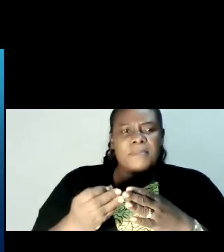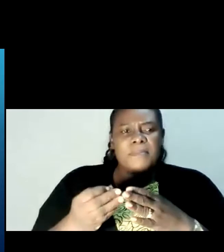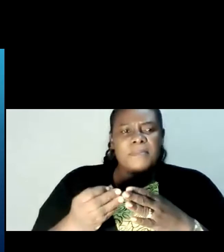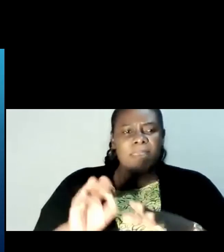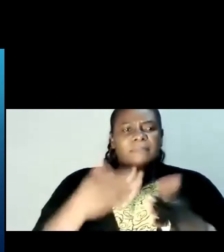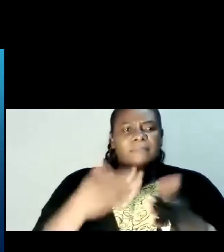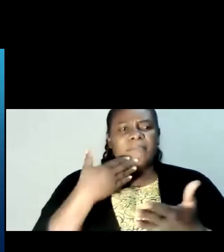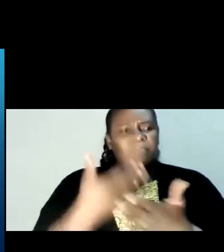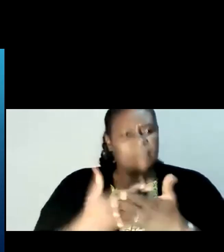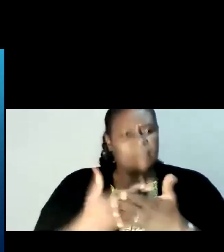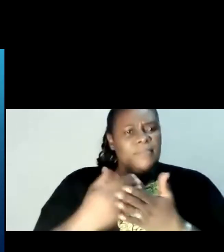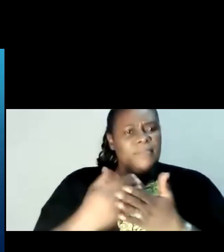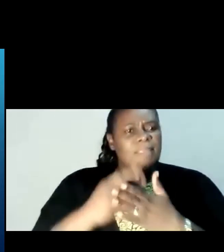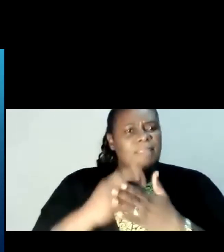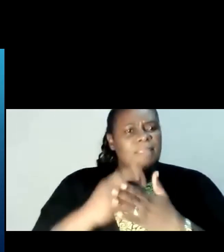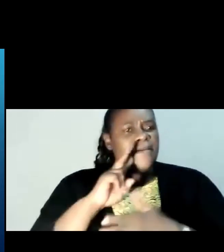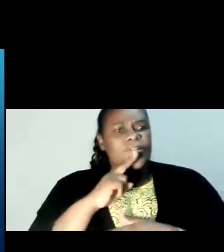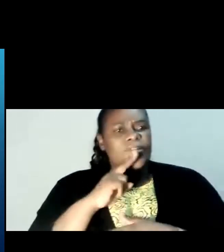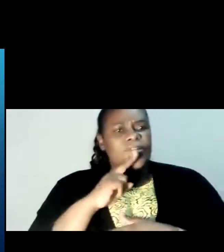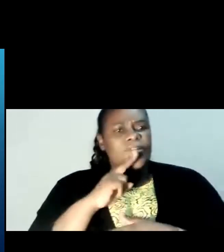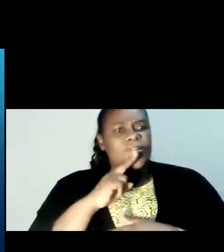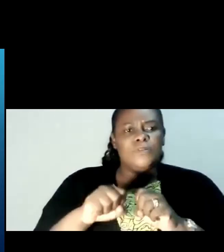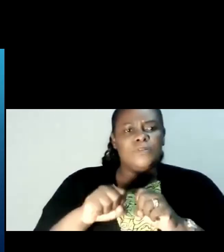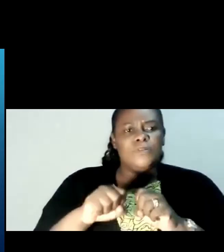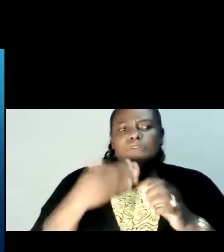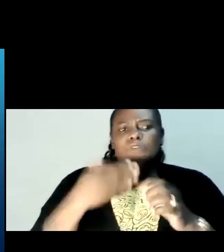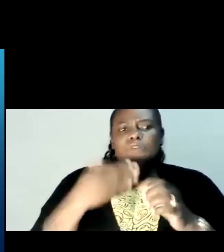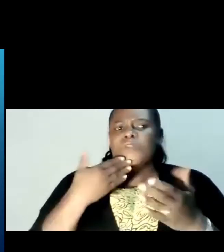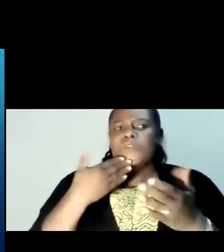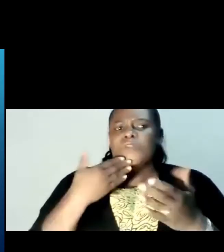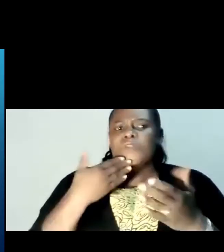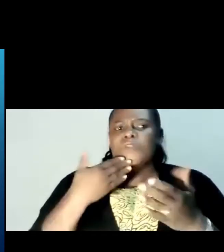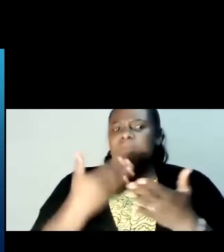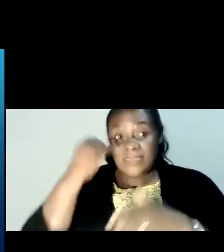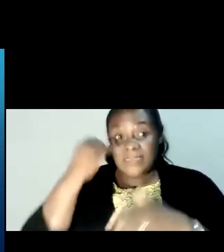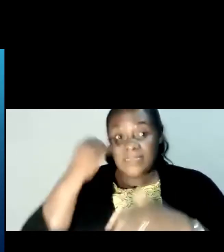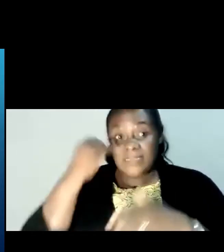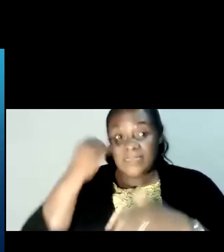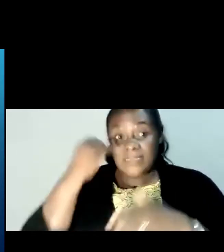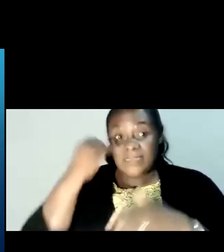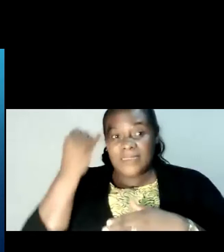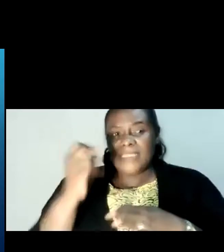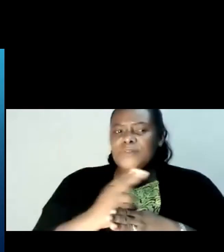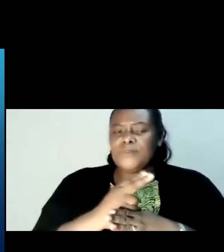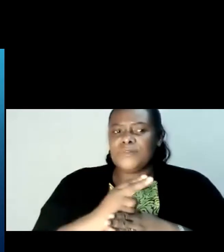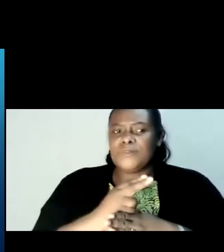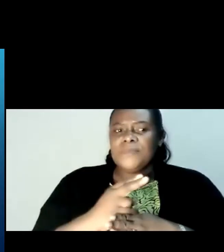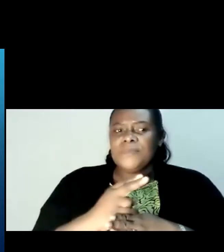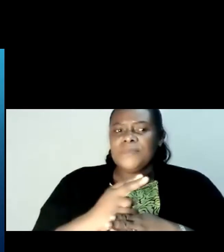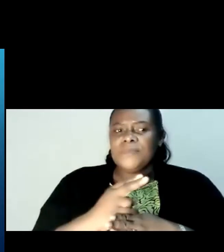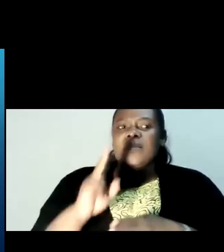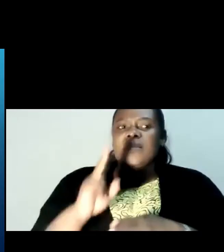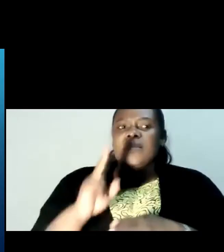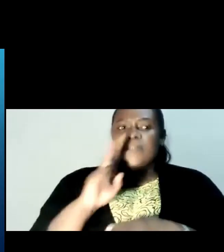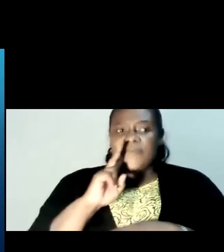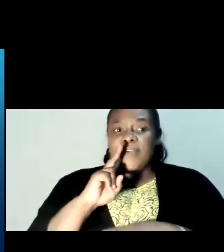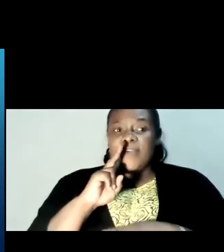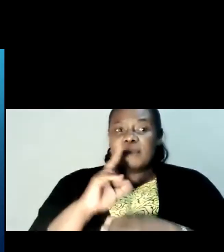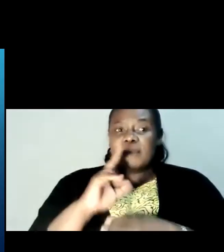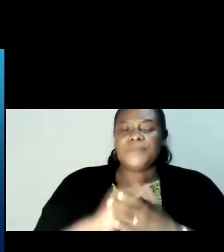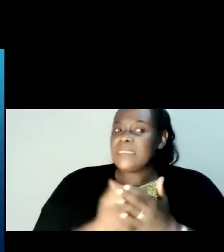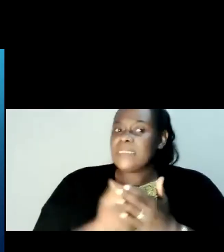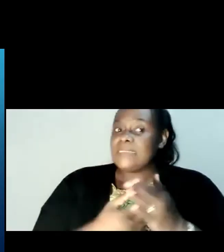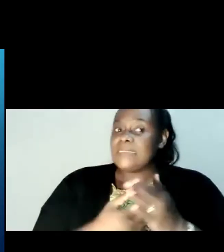good idea to try to buy these fresh vegetables each week. People tend to think that eating healthy